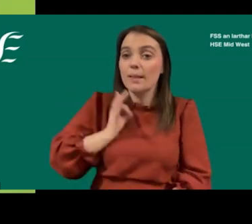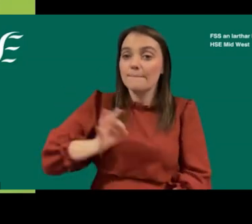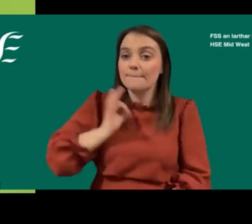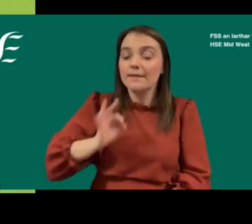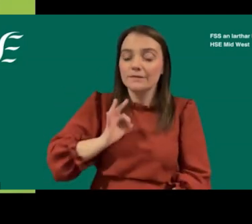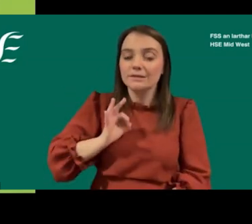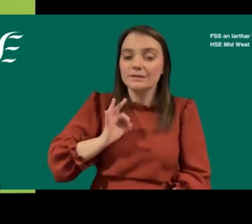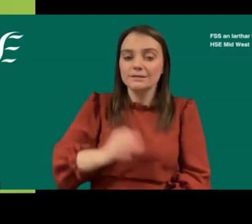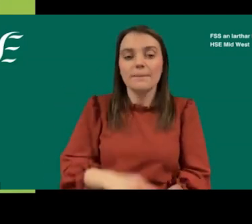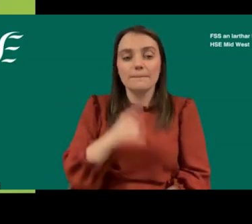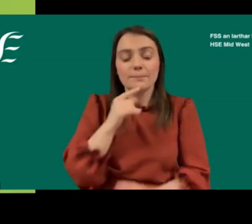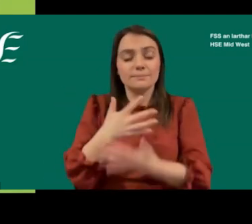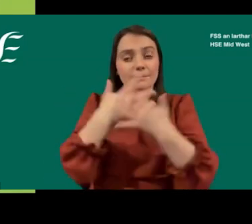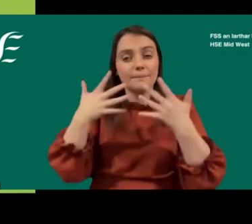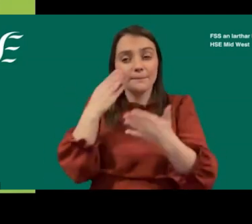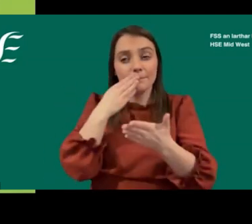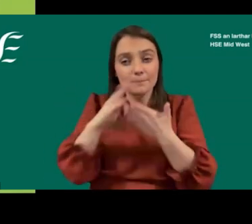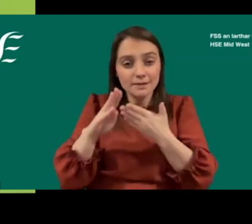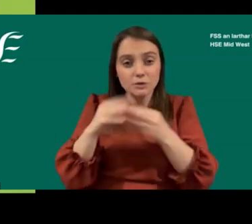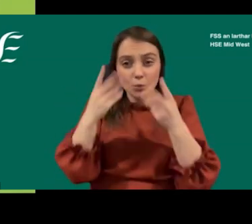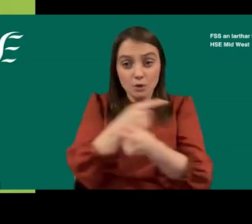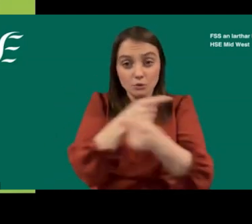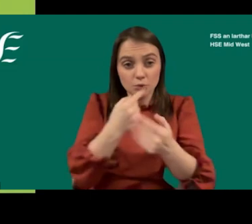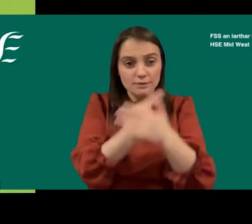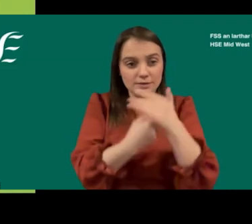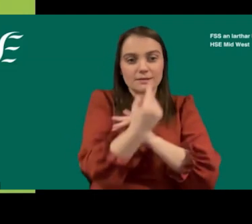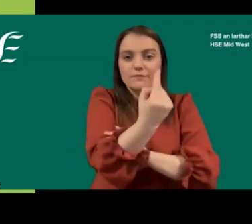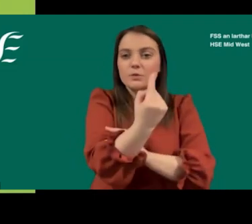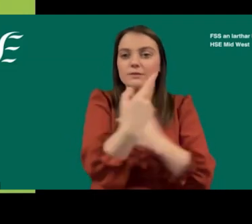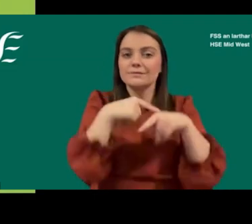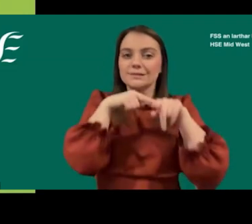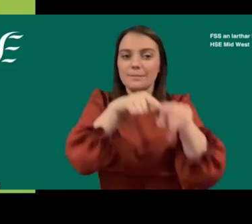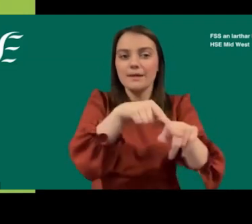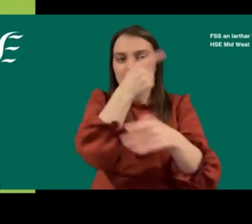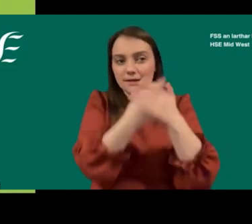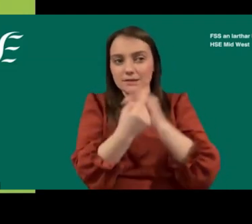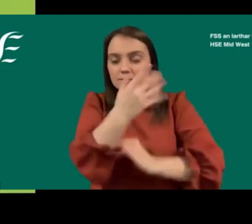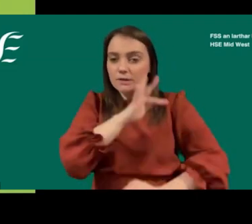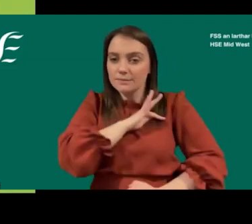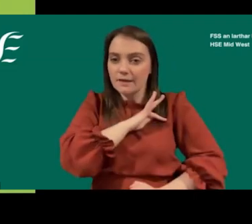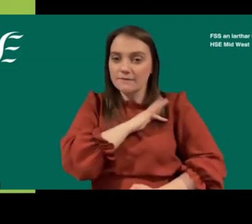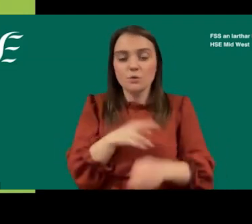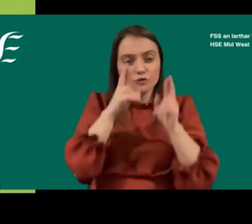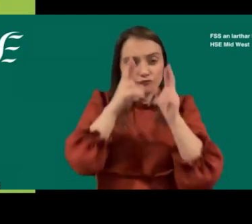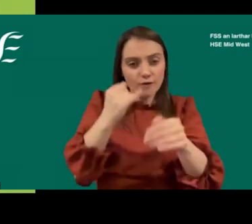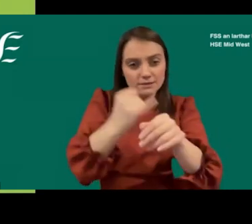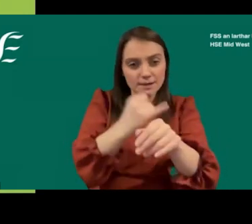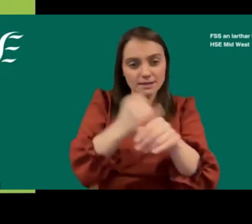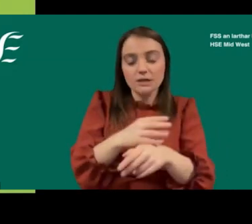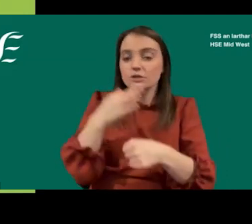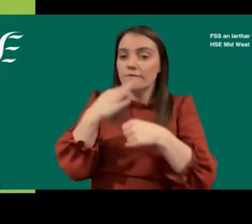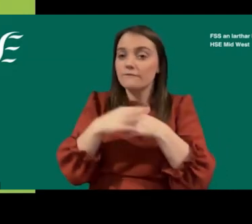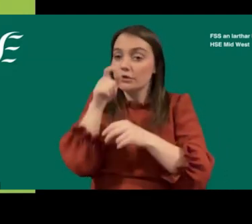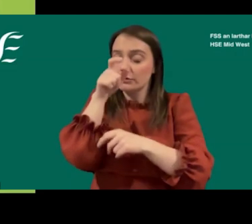beneficial effects. But the biggest message is all of this has to be individualized. So it's looking at the right medication for the right